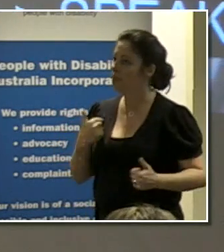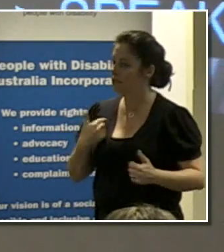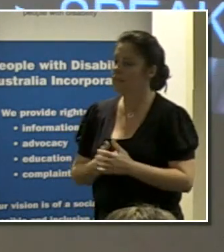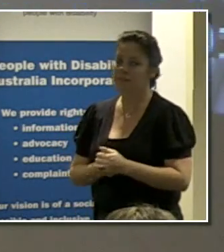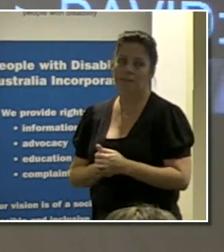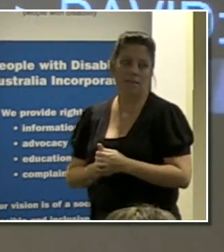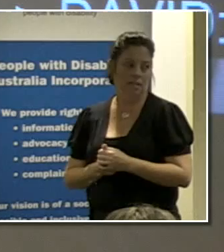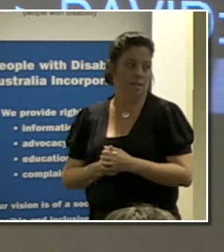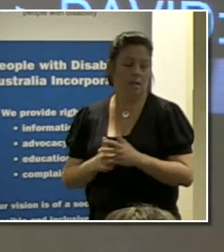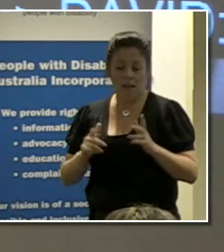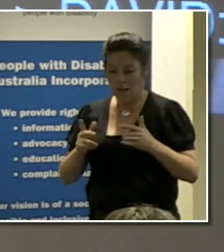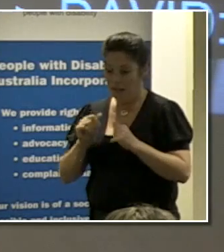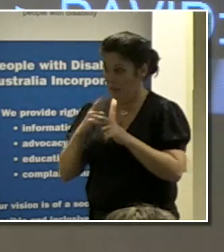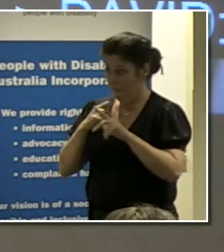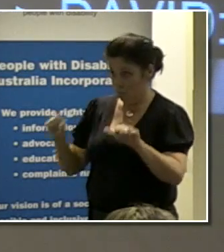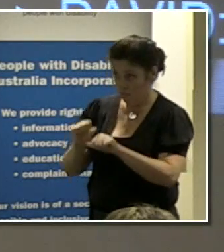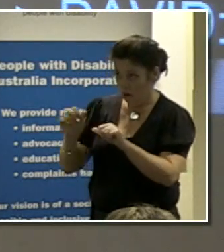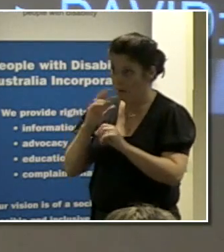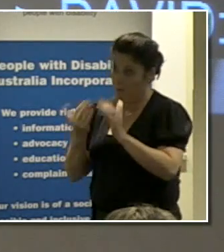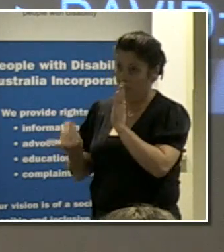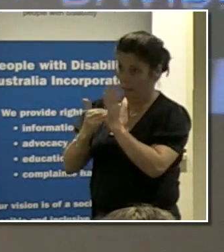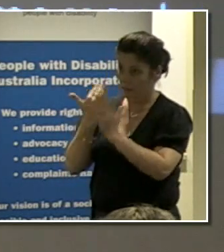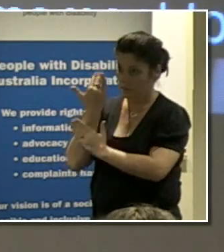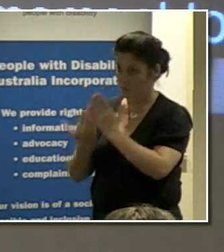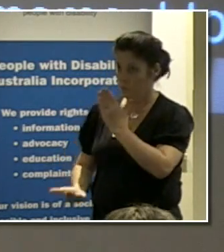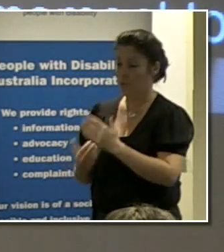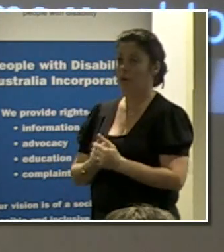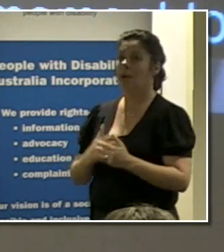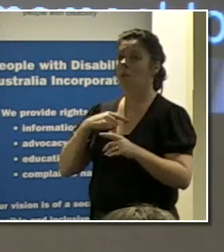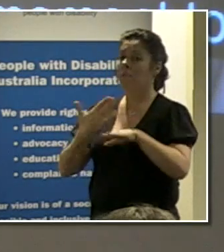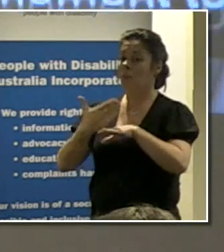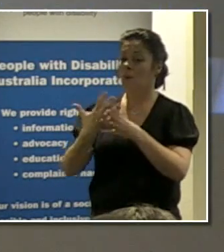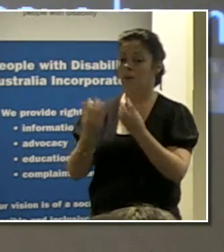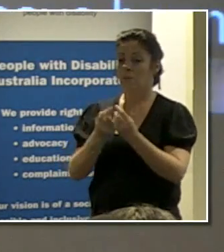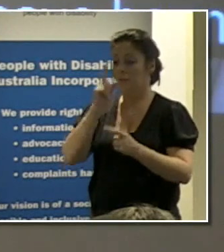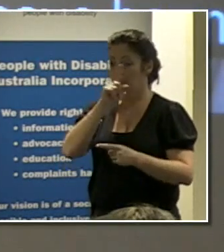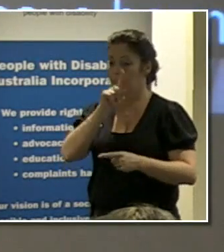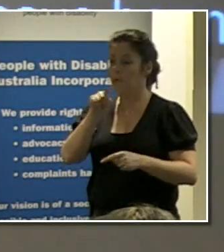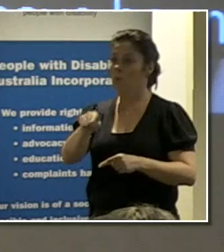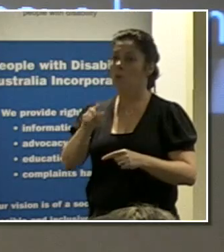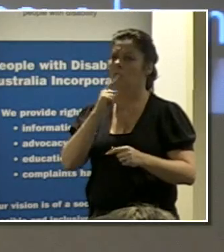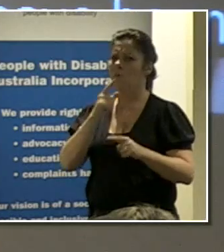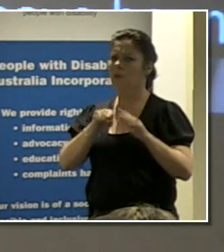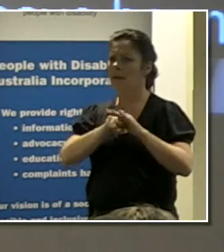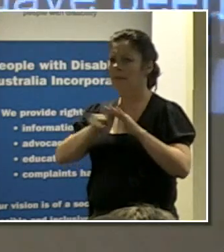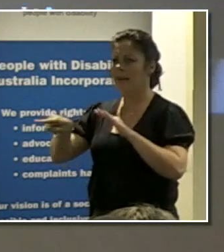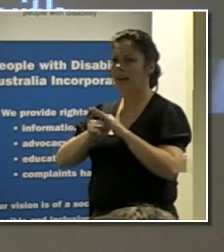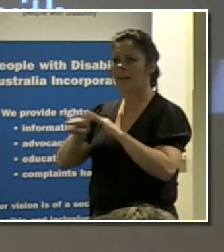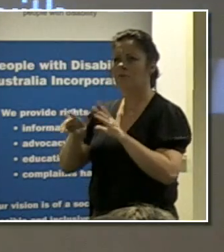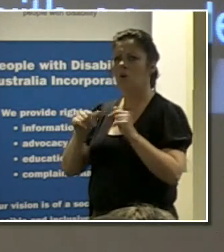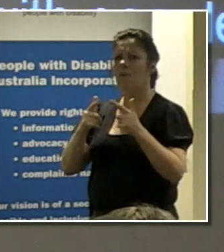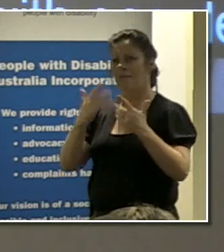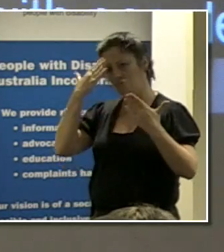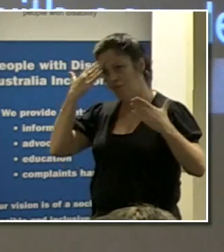I'll just take a moment to mention this one. We've been doing a lot of work with the people coming out of Calandra in Barwon, which is